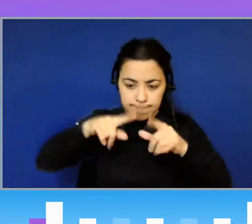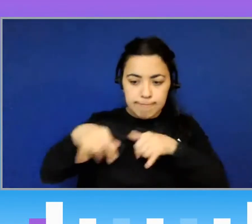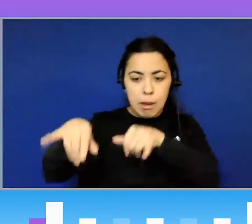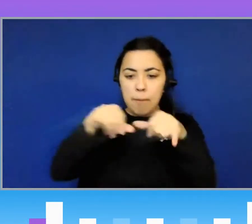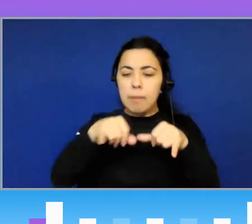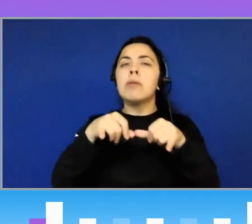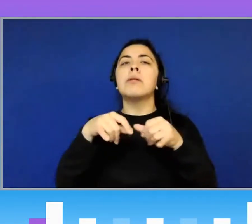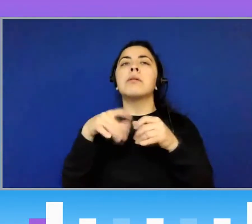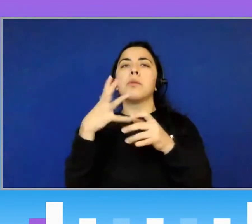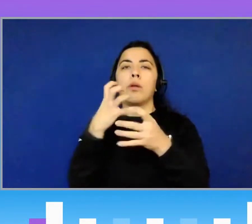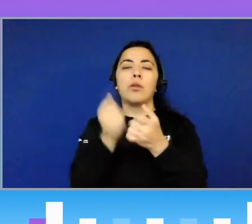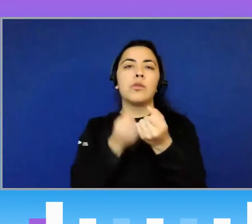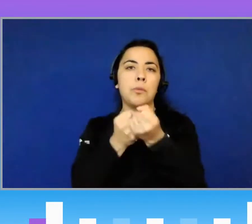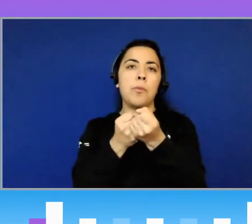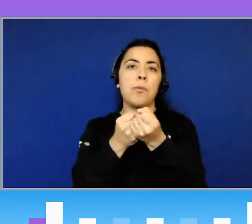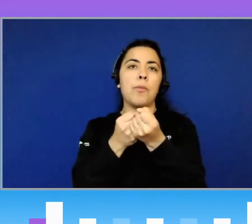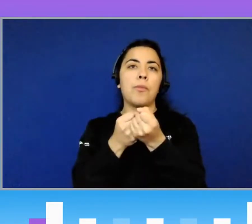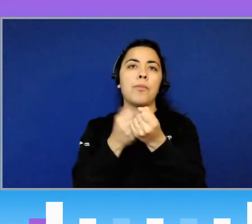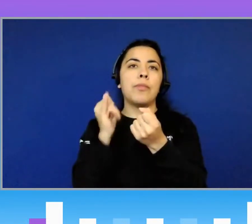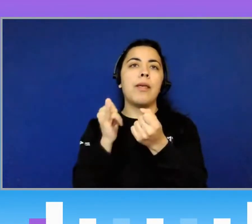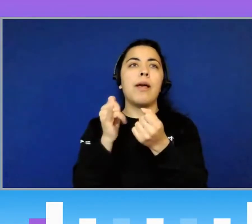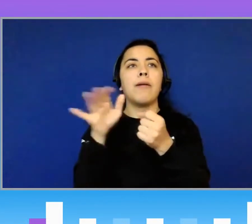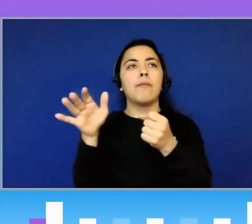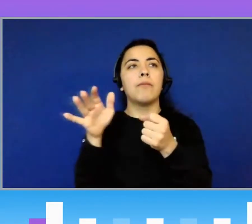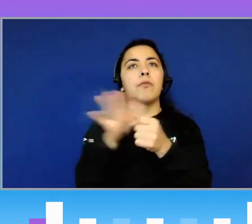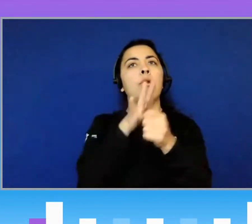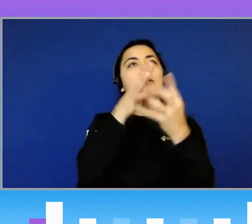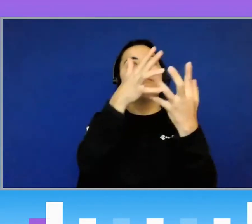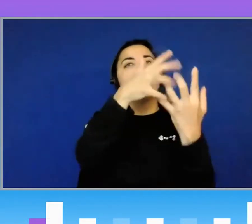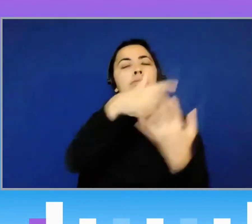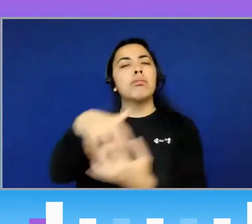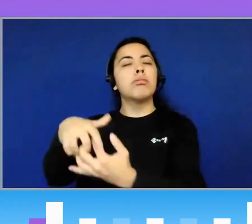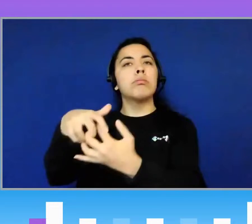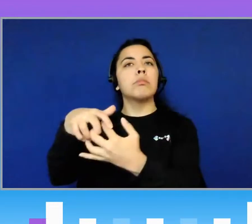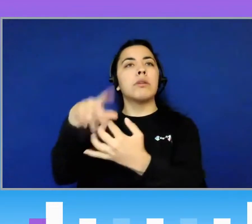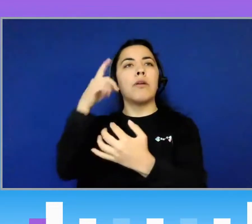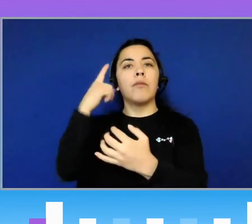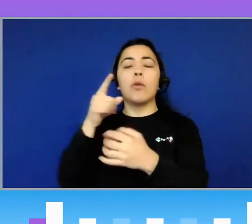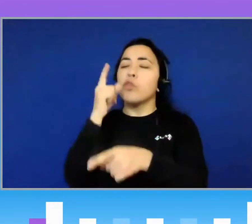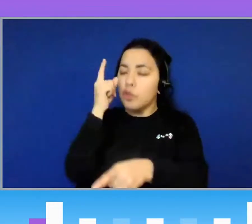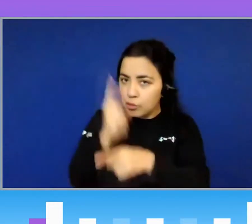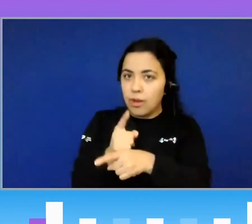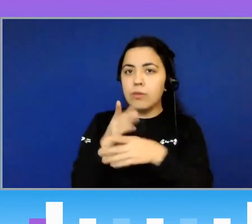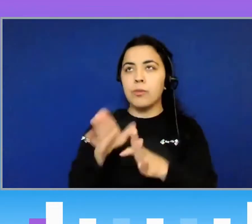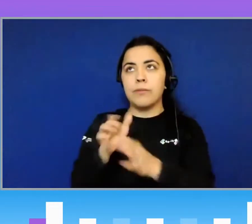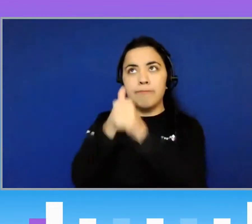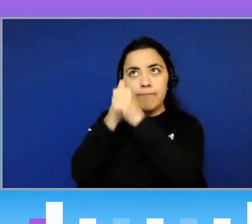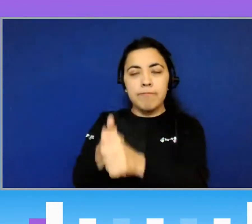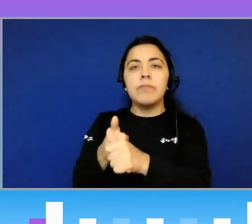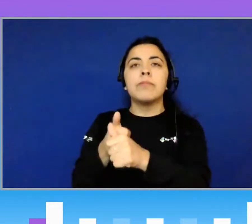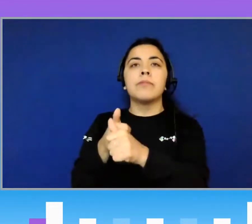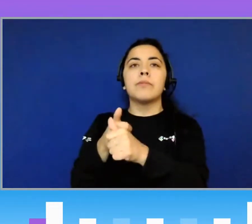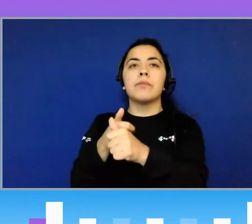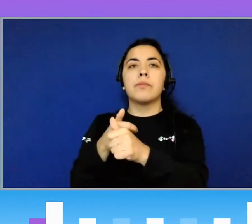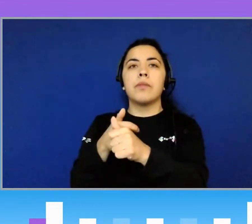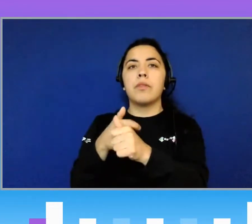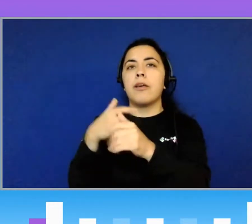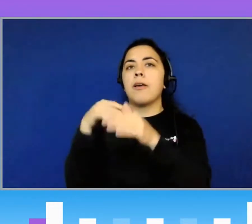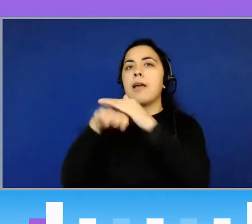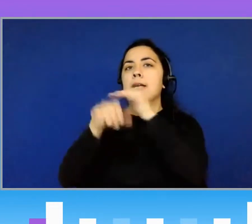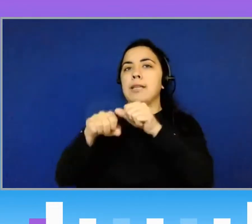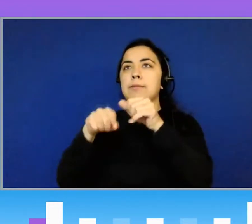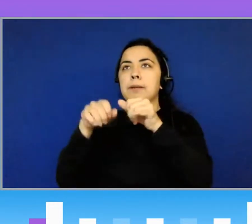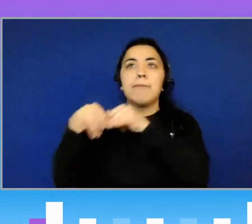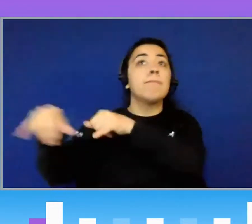support the coherent application of and correct application of the directive across all the countries of the